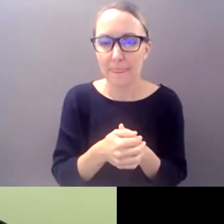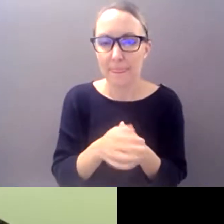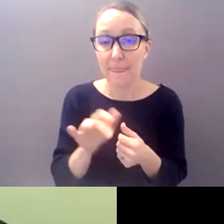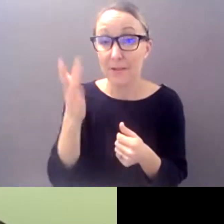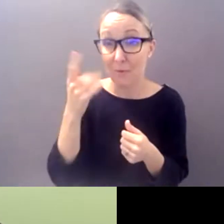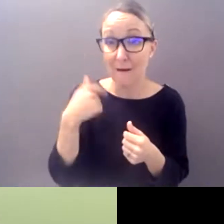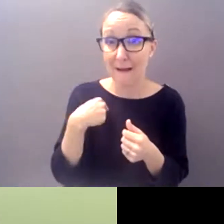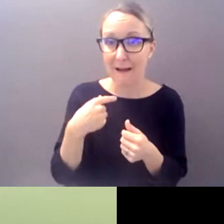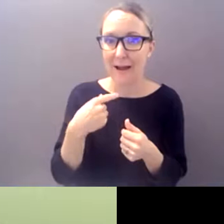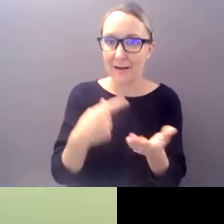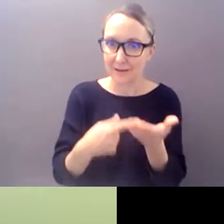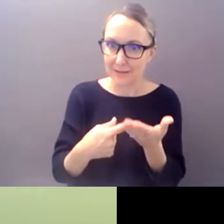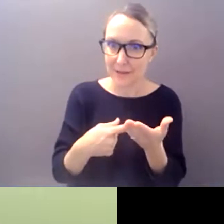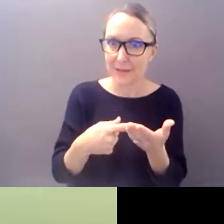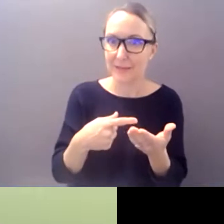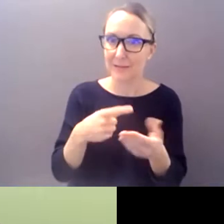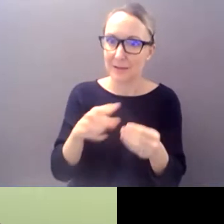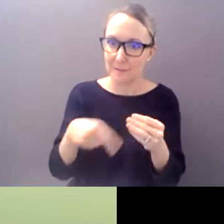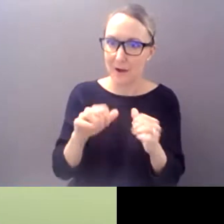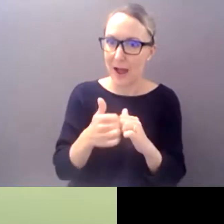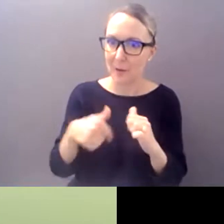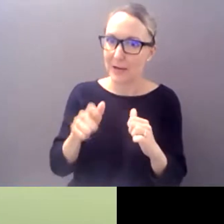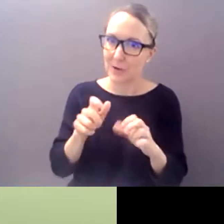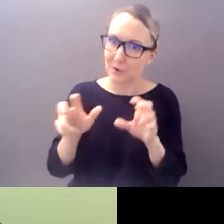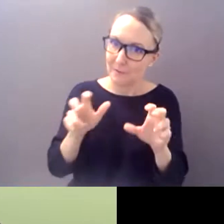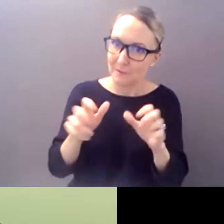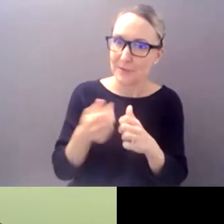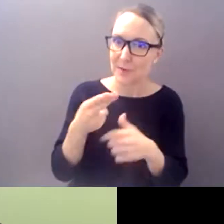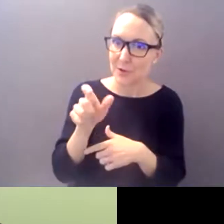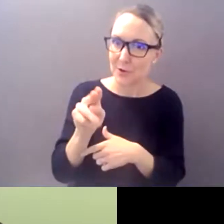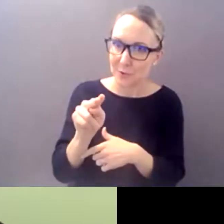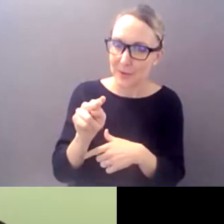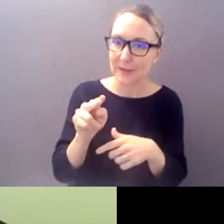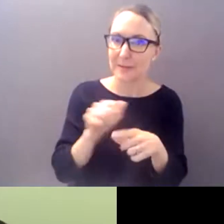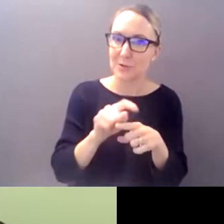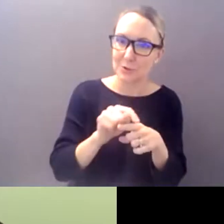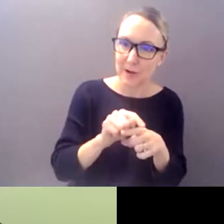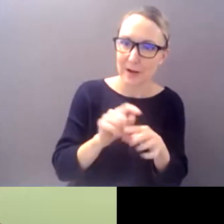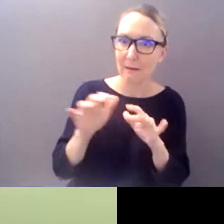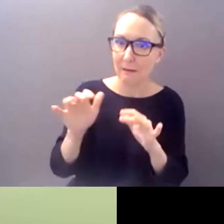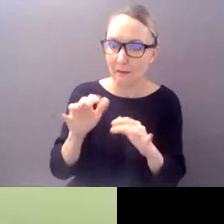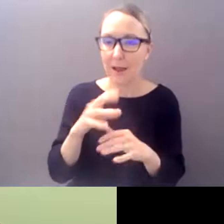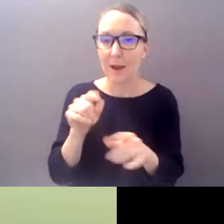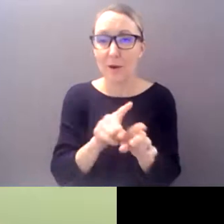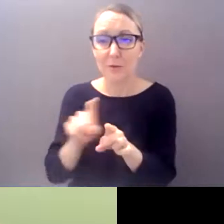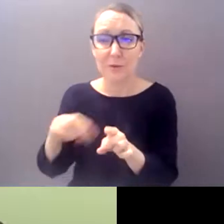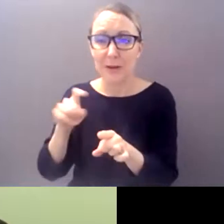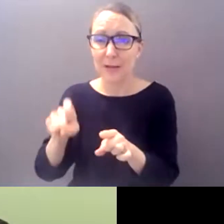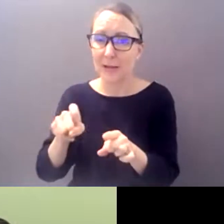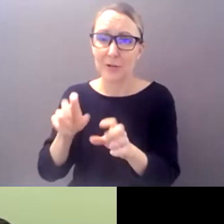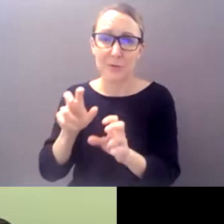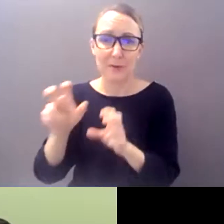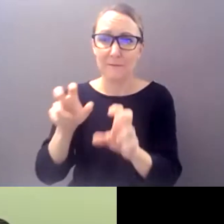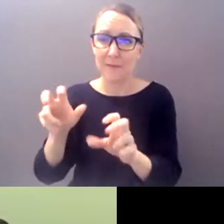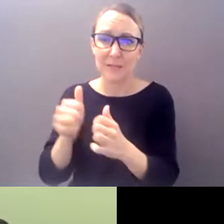human capital that we have to invest in. And Paul was saying we also have to invest in the infrastructure of how we deliver those